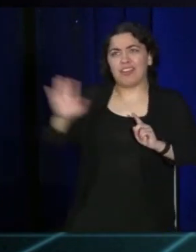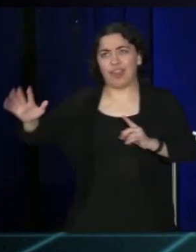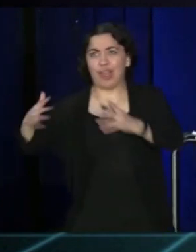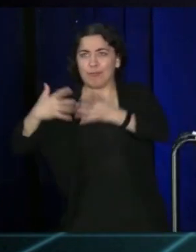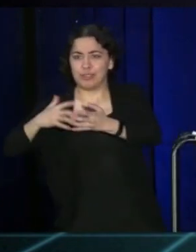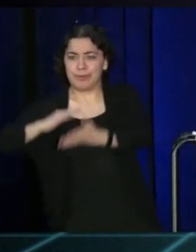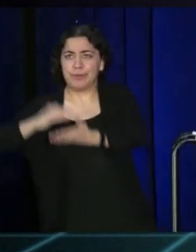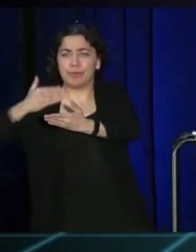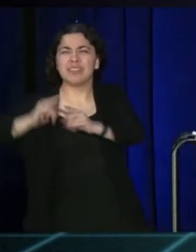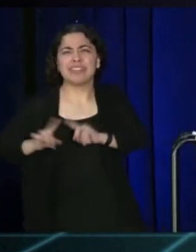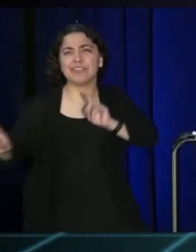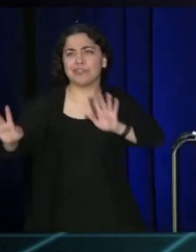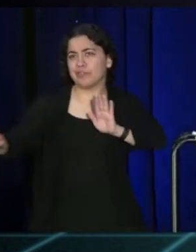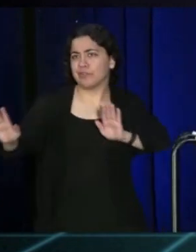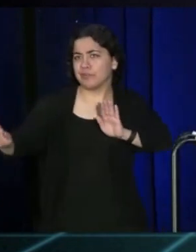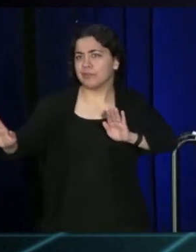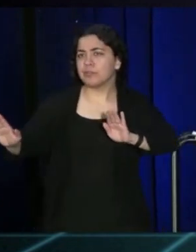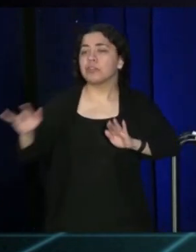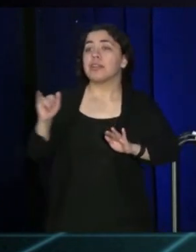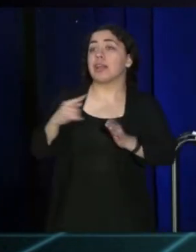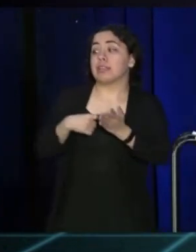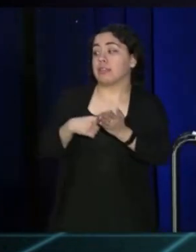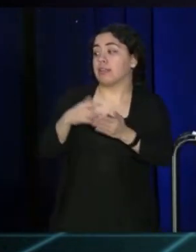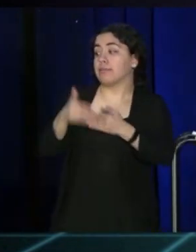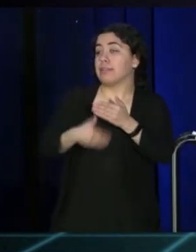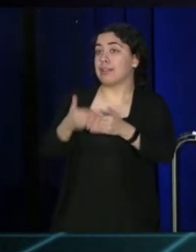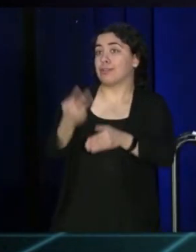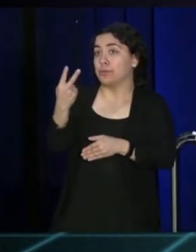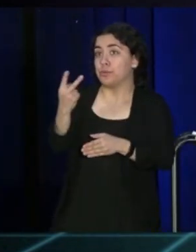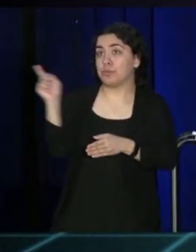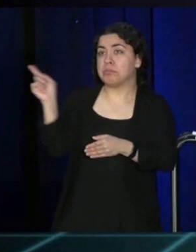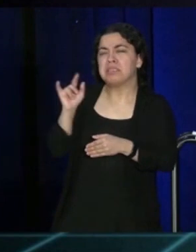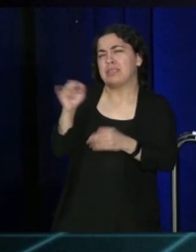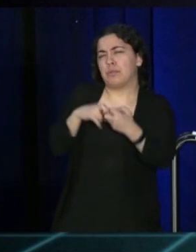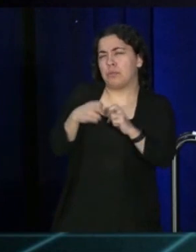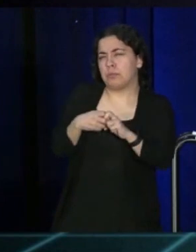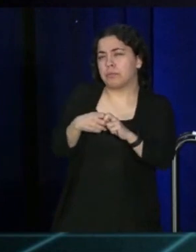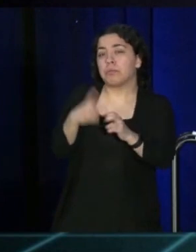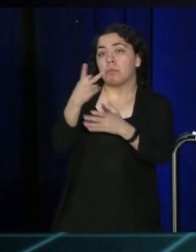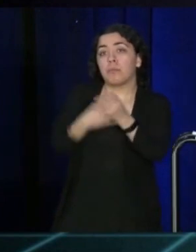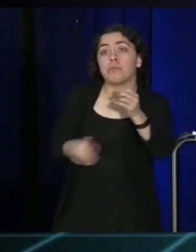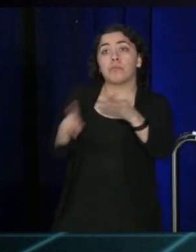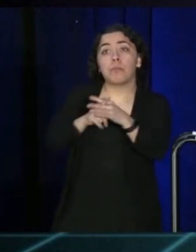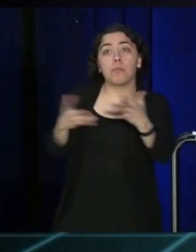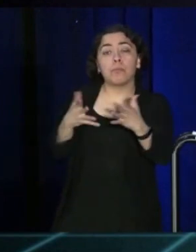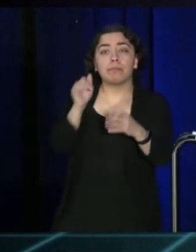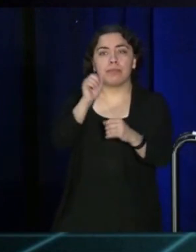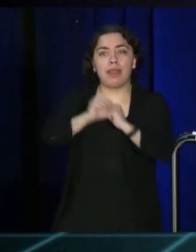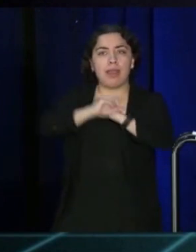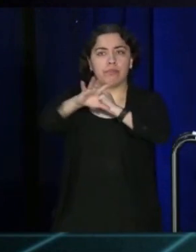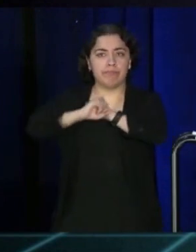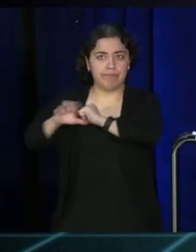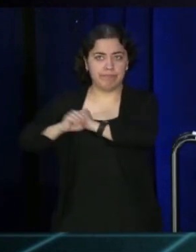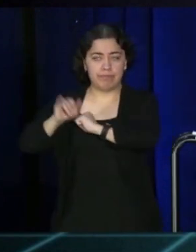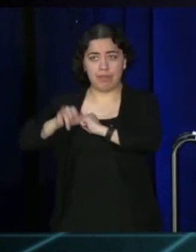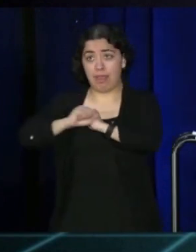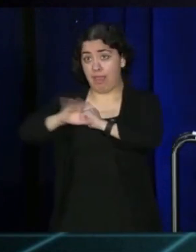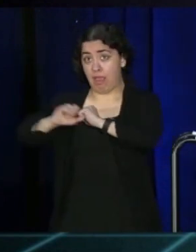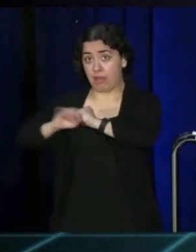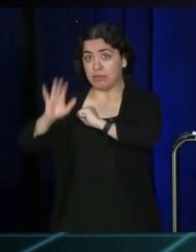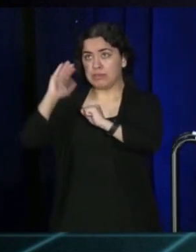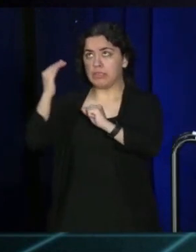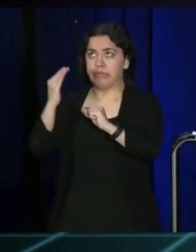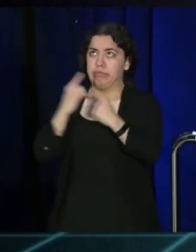about these two. They're pretty much the same problem. Both showing up an ad after the fact. And ads are like